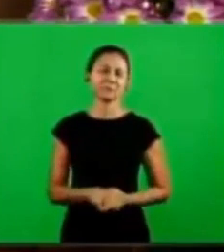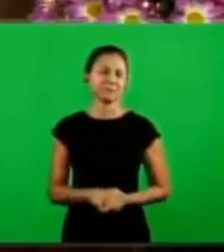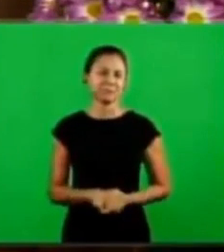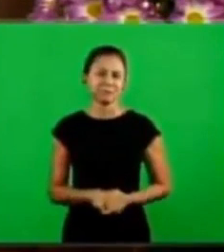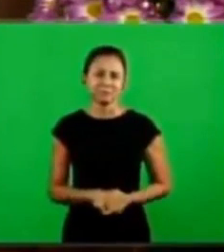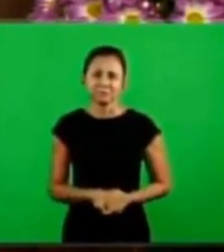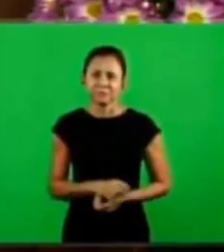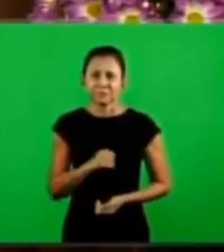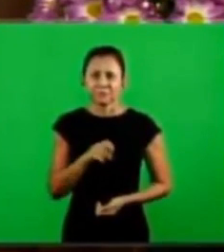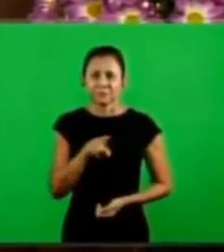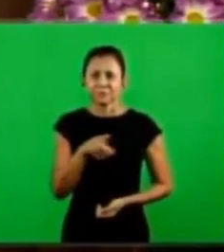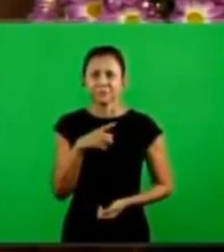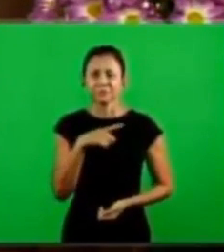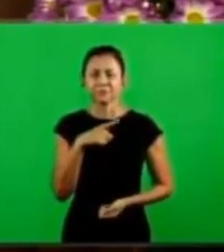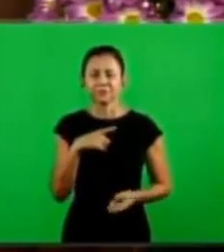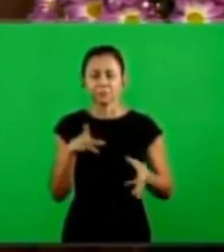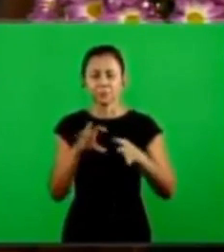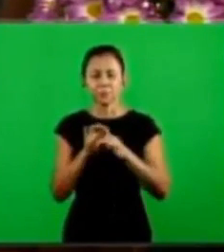about Jesus, but